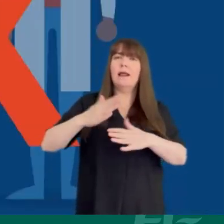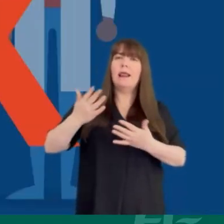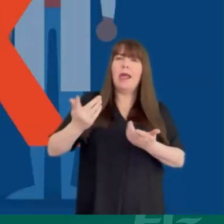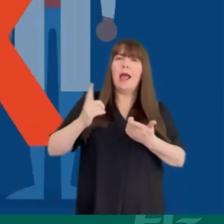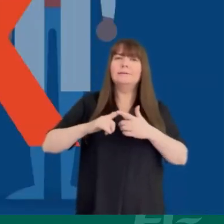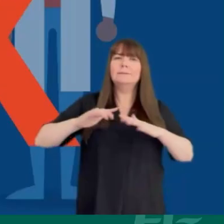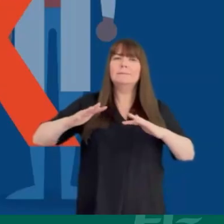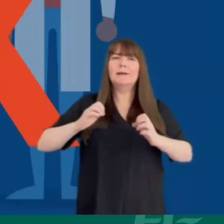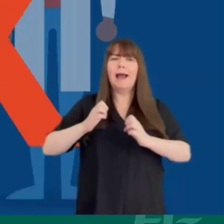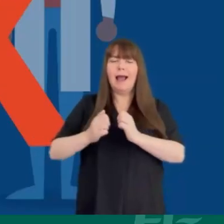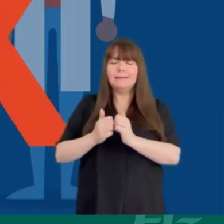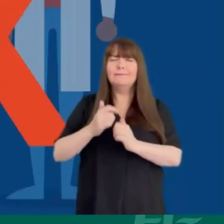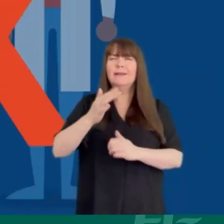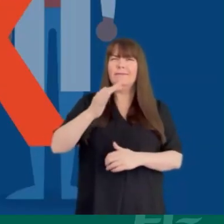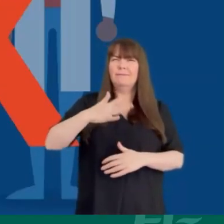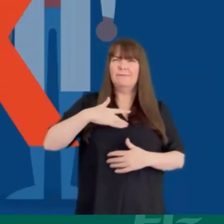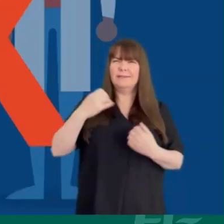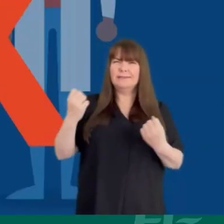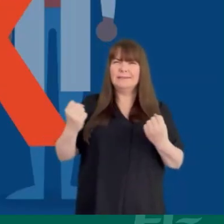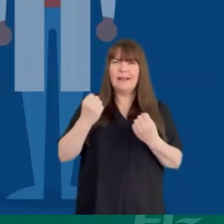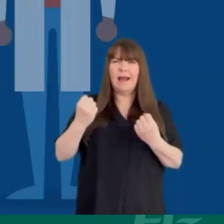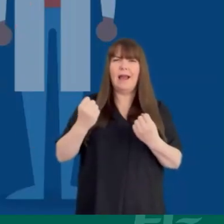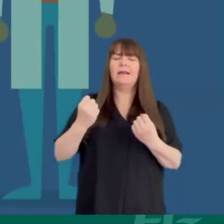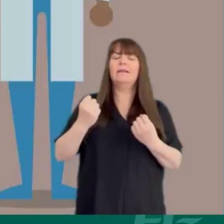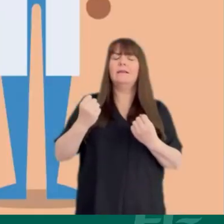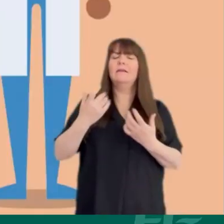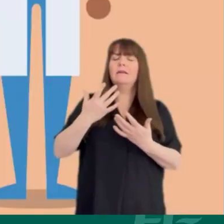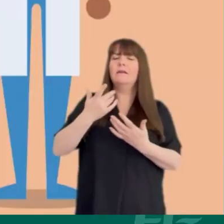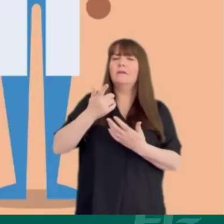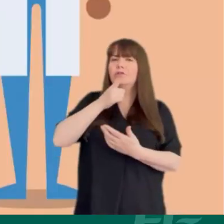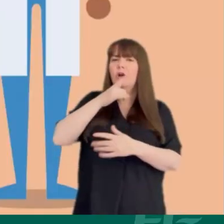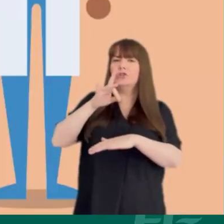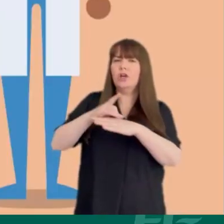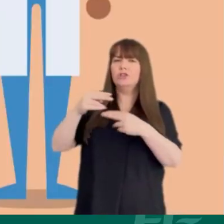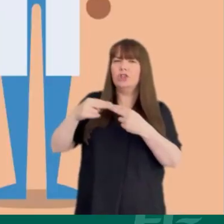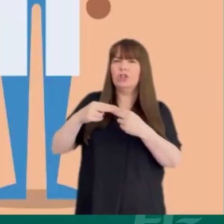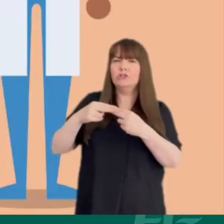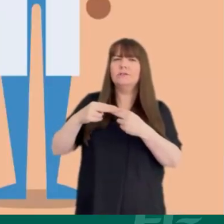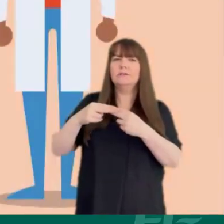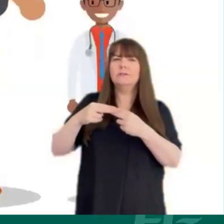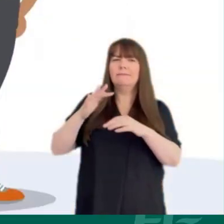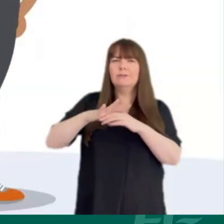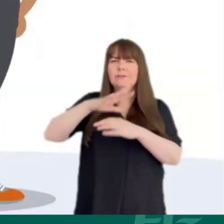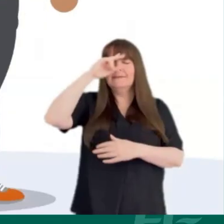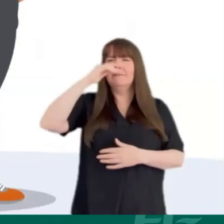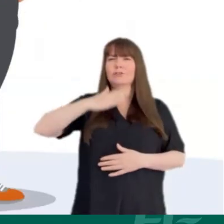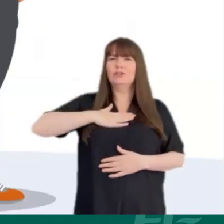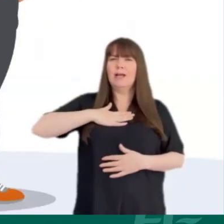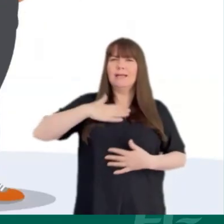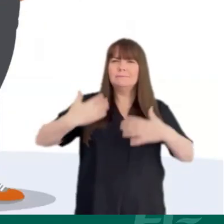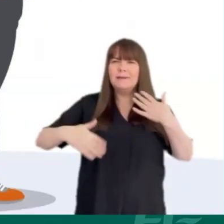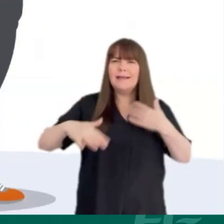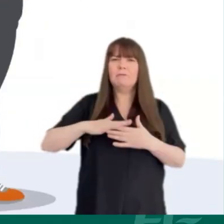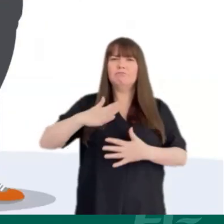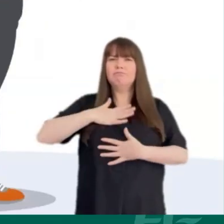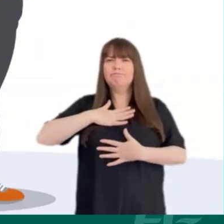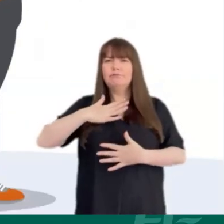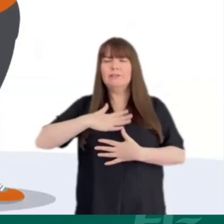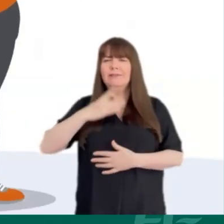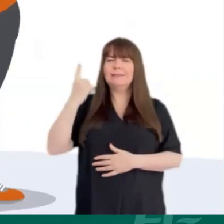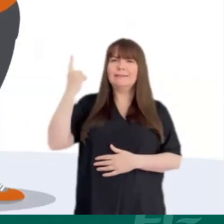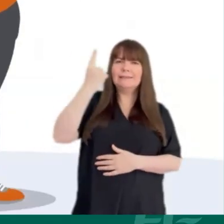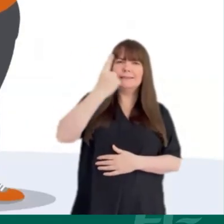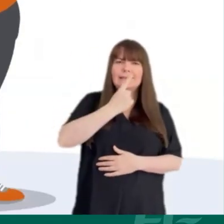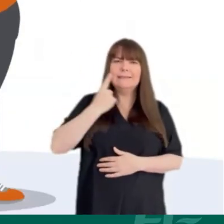activity, but if you experience warning signs, stop and talk to your doctor or nurse. This might include chest pain,